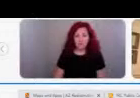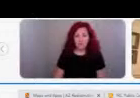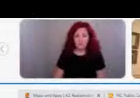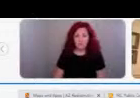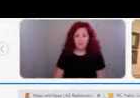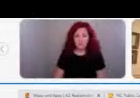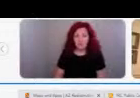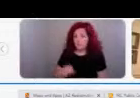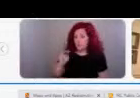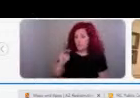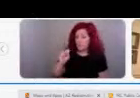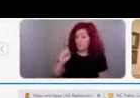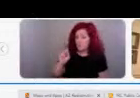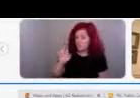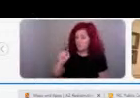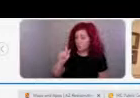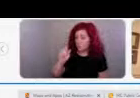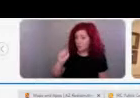miss bartlett